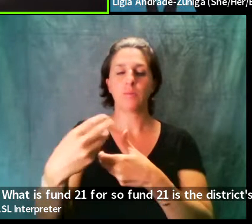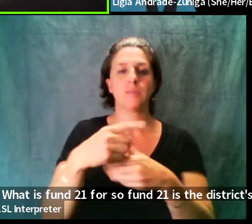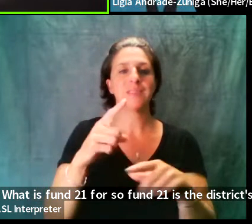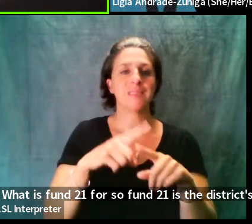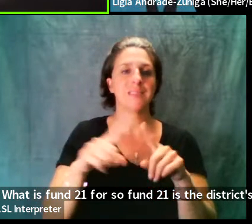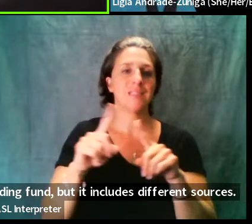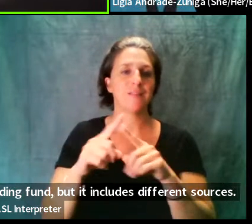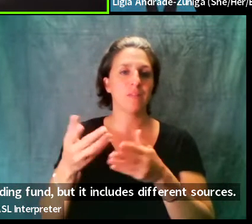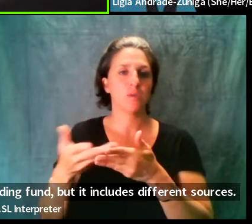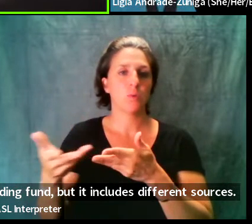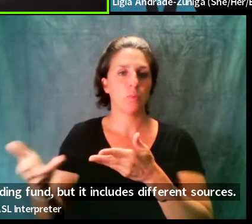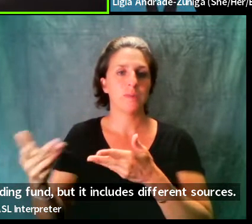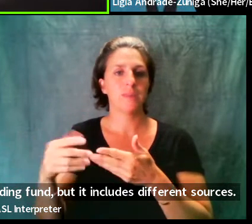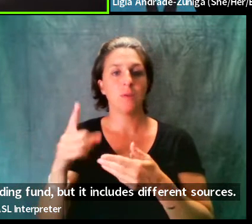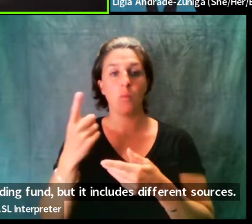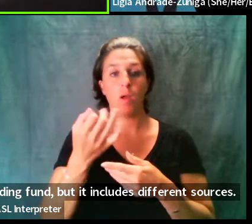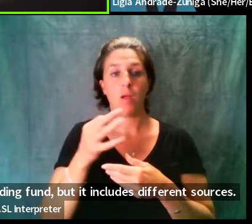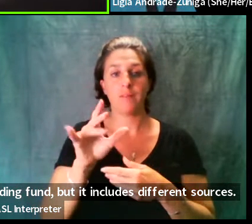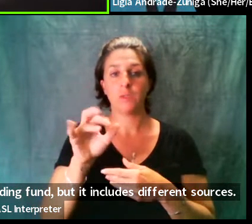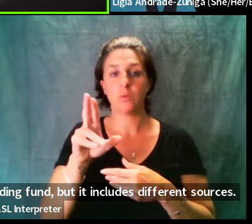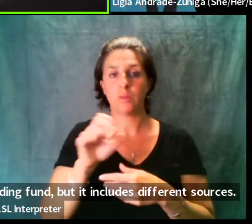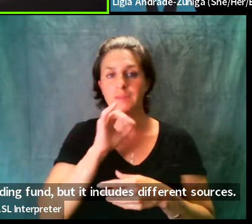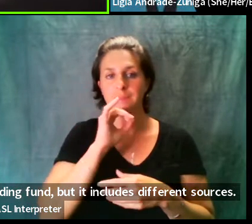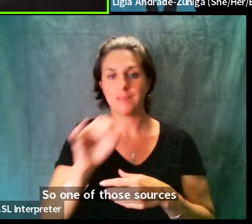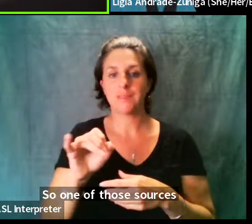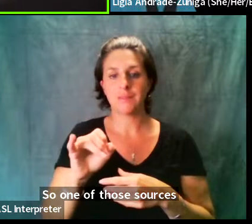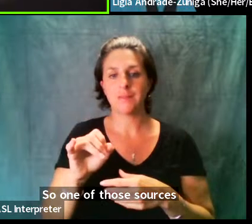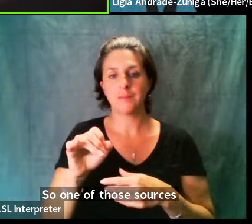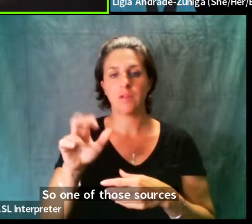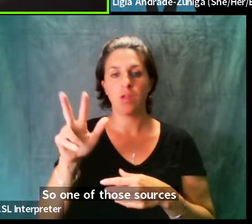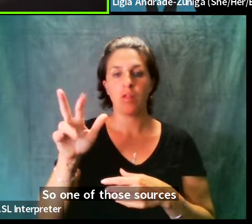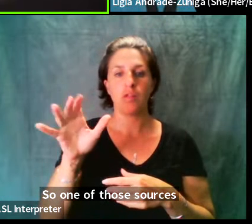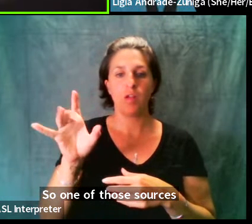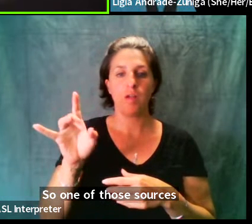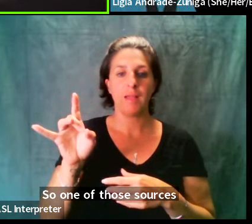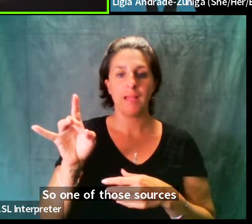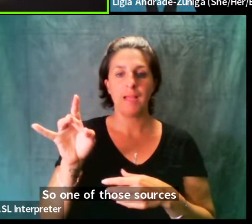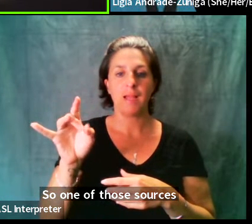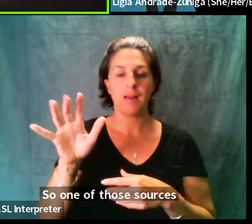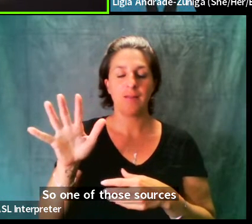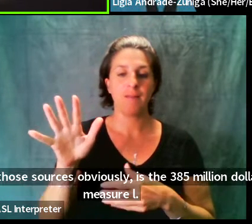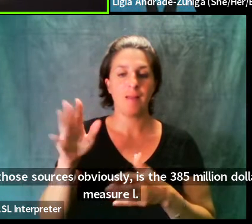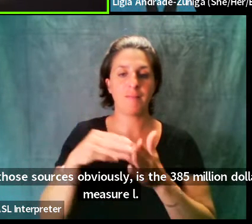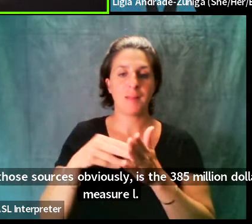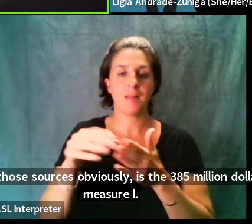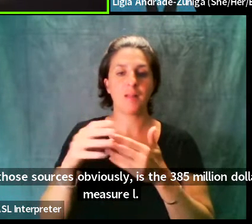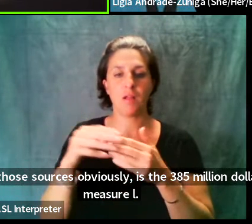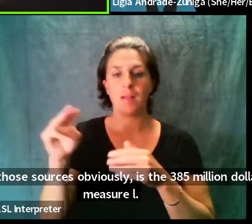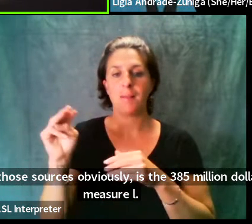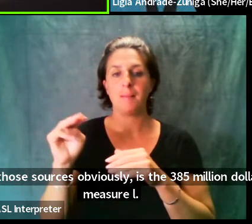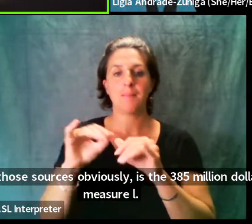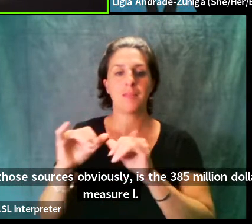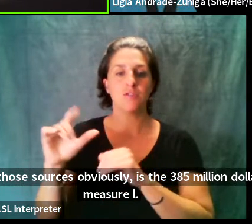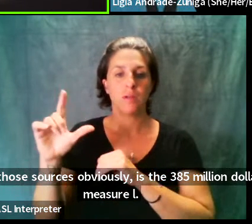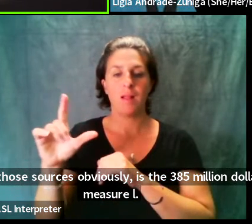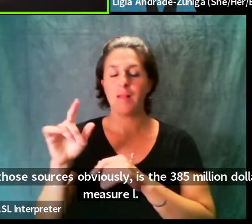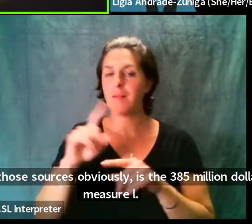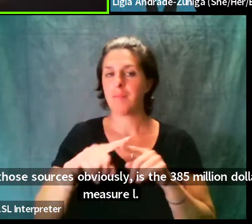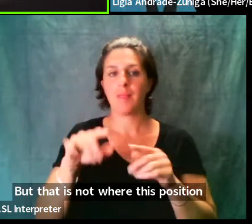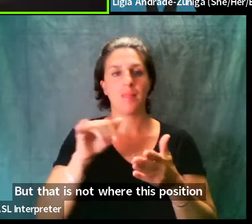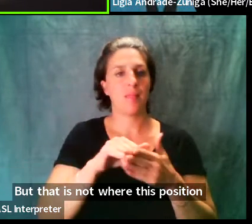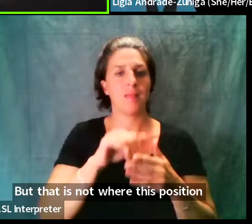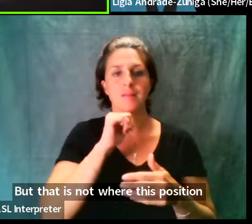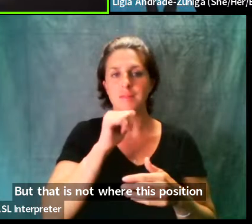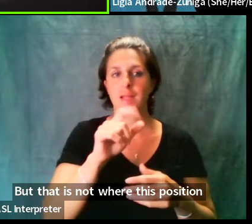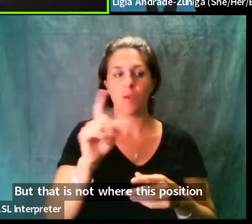one of those sources obviously is the $385 million Measure L, but that is not where this position